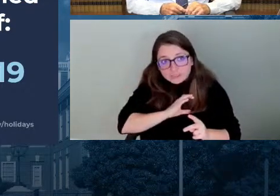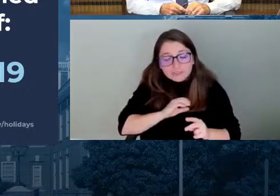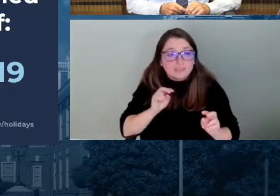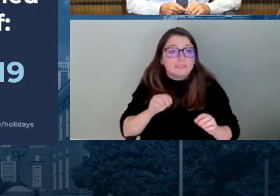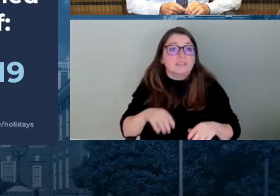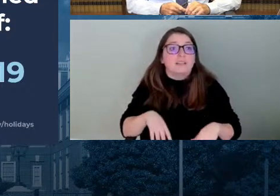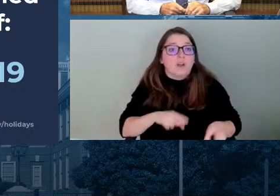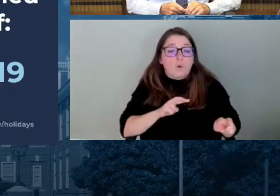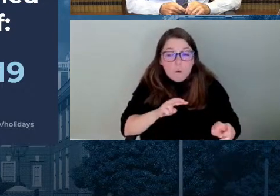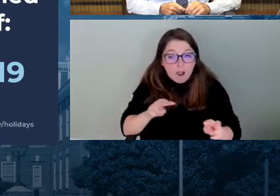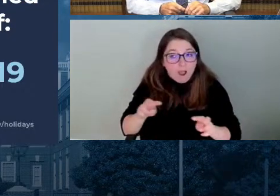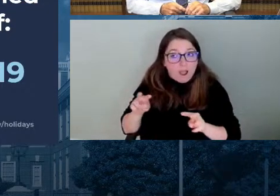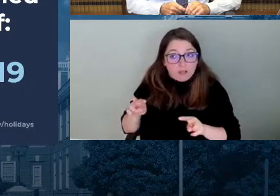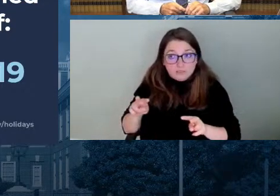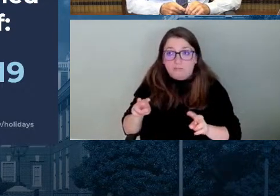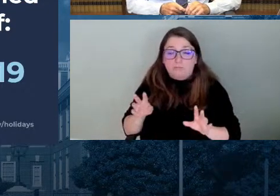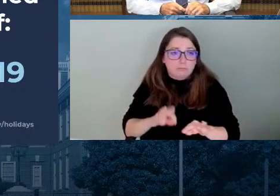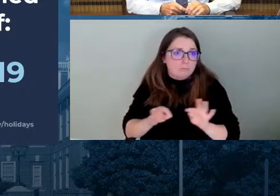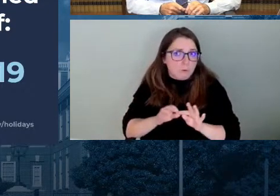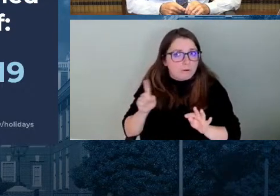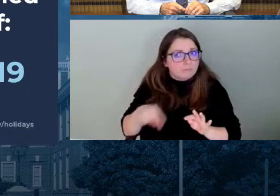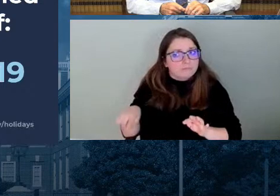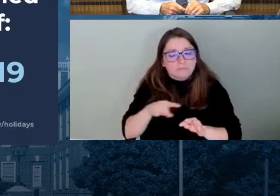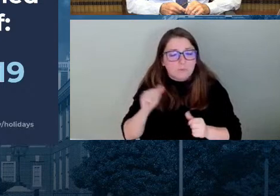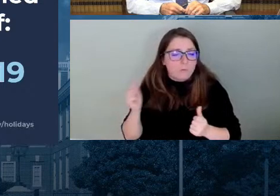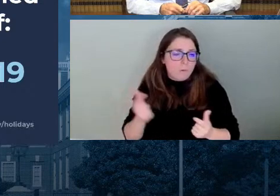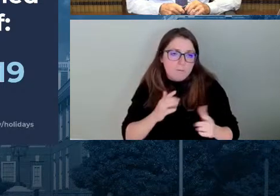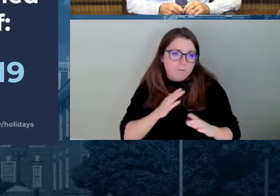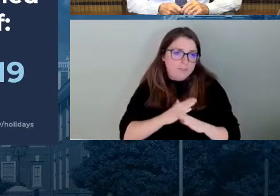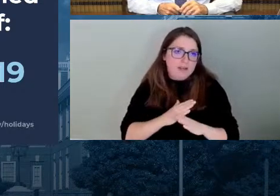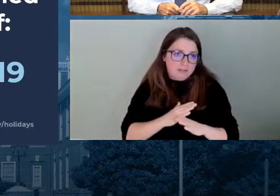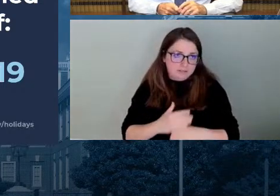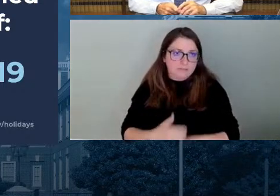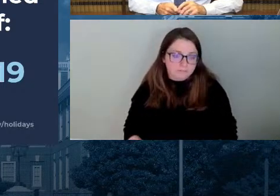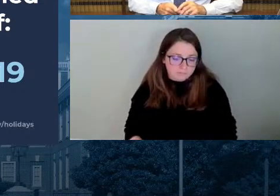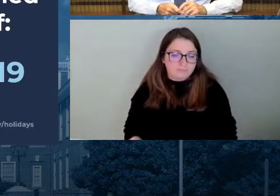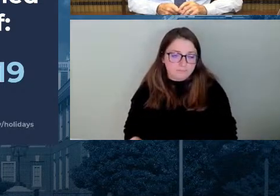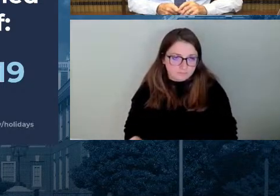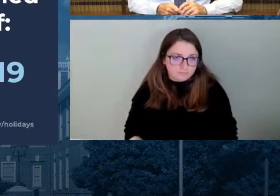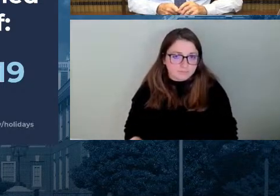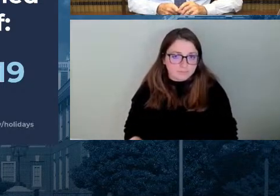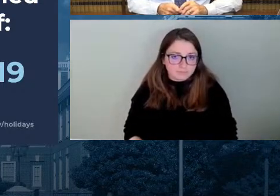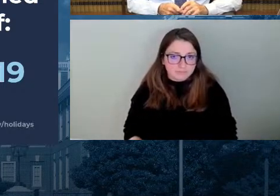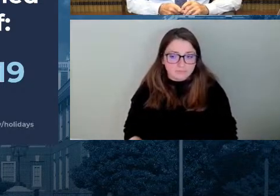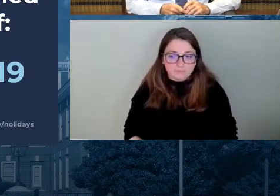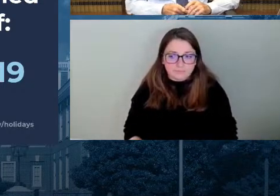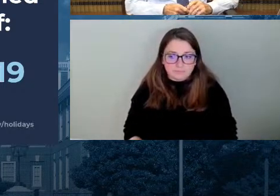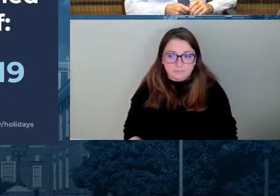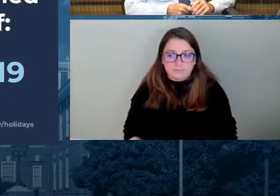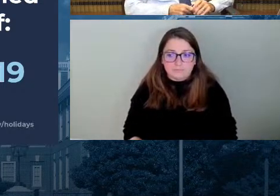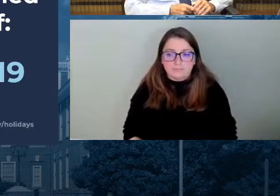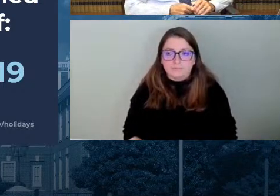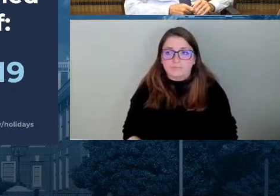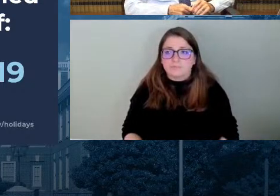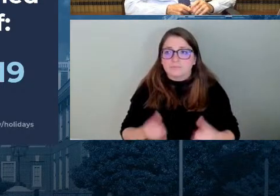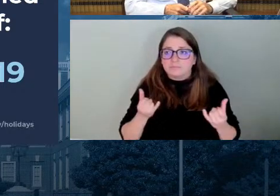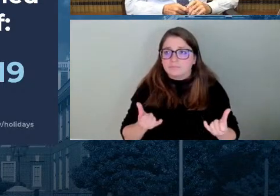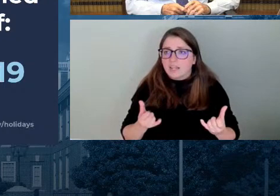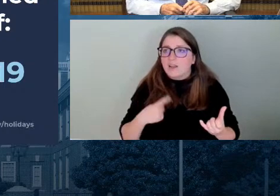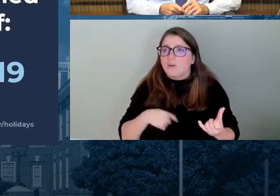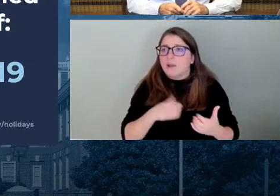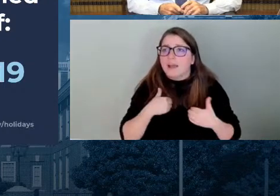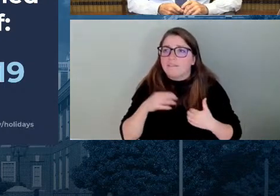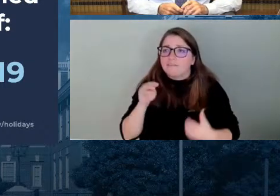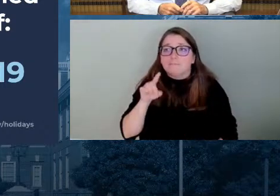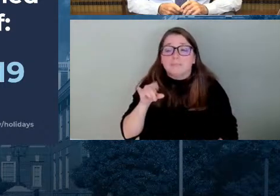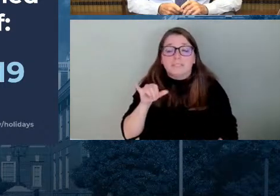that they're protected and make sure that they're getting the care that they need. So with that, I know we have some media that have joined us